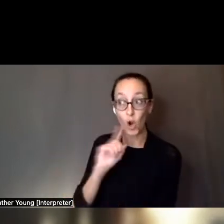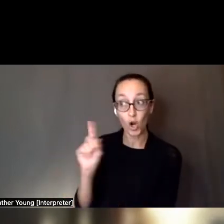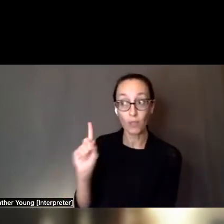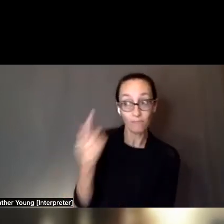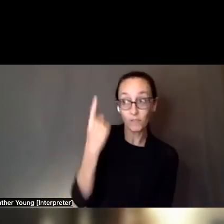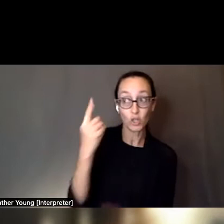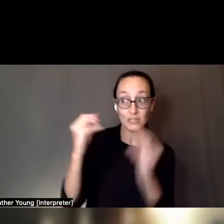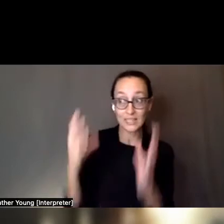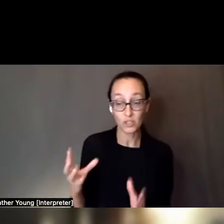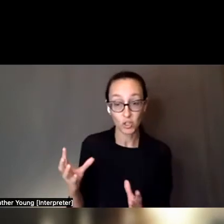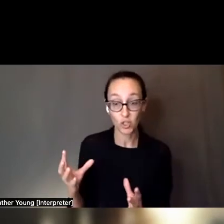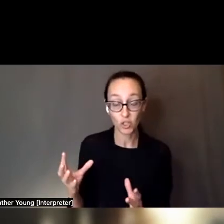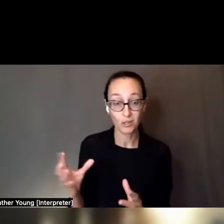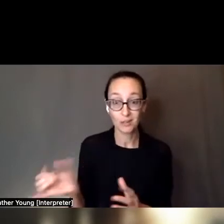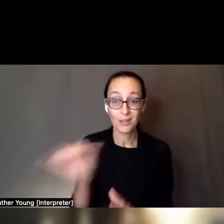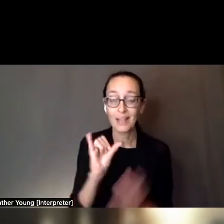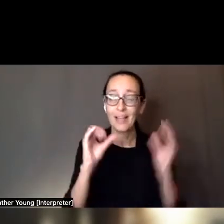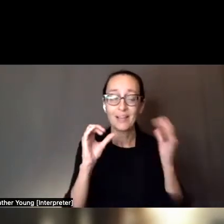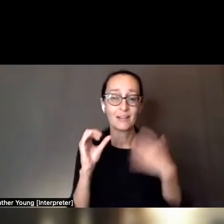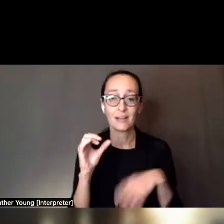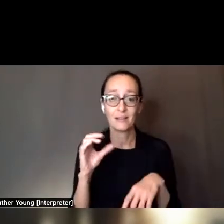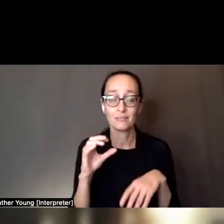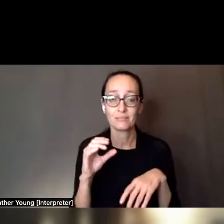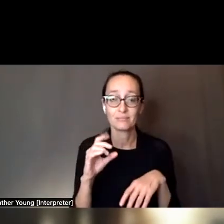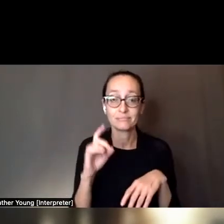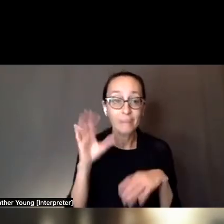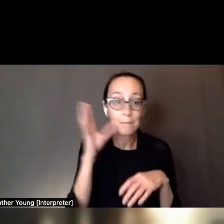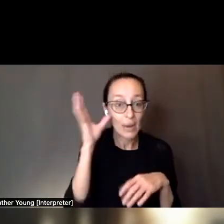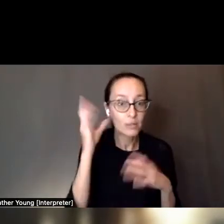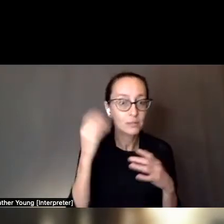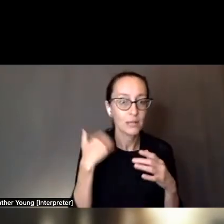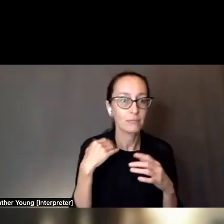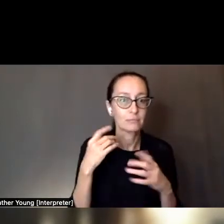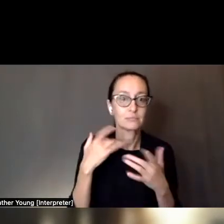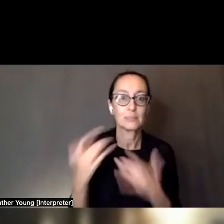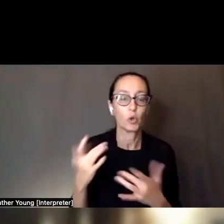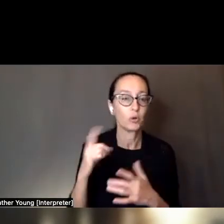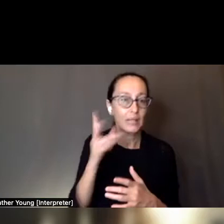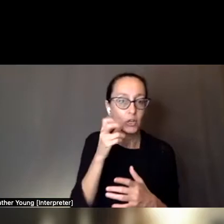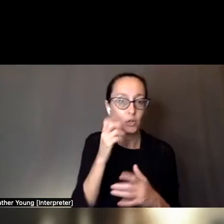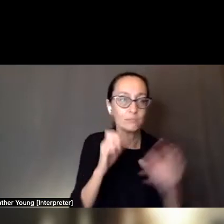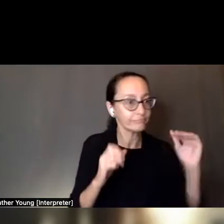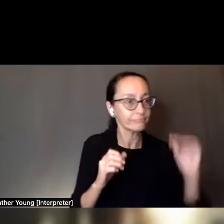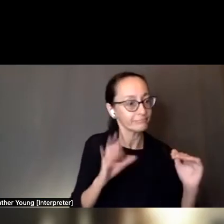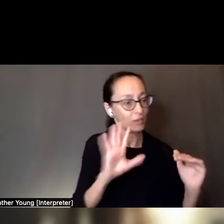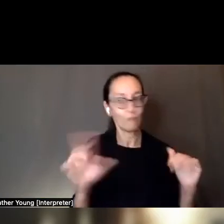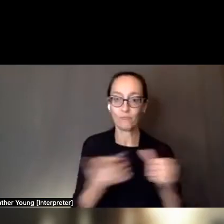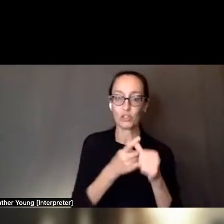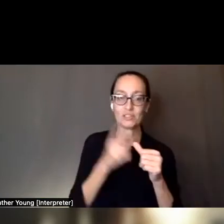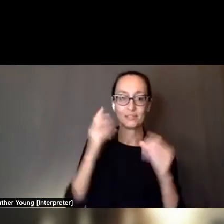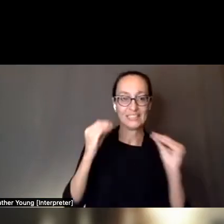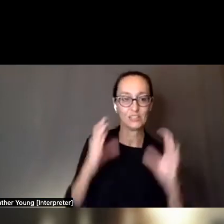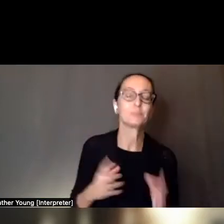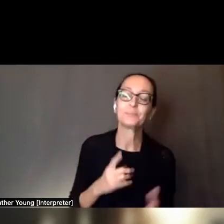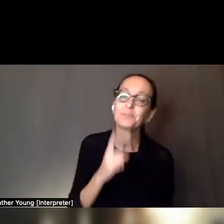as a parent is a child's first teacher if they have typical hearing. So really important change that has